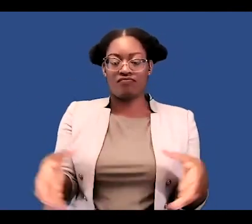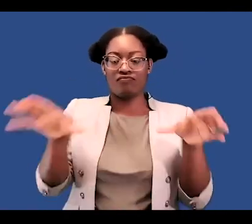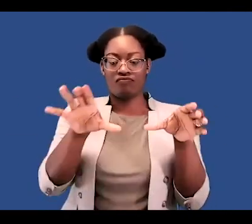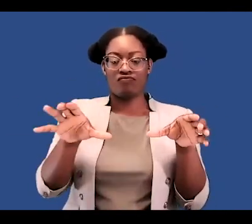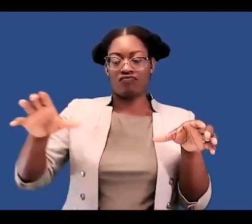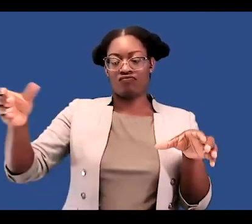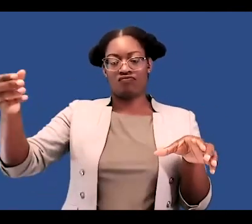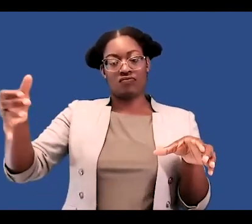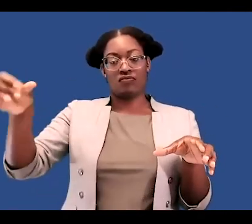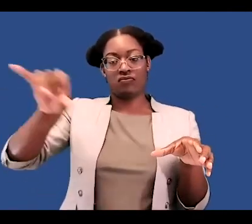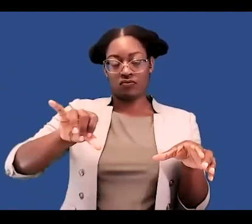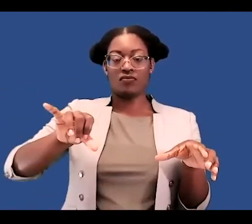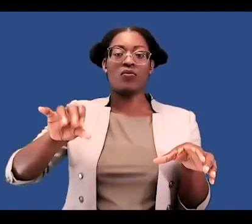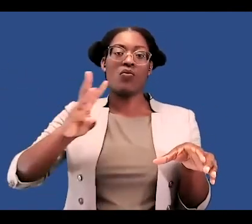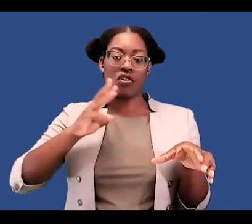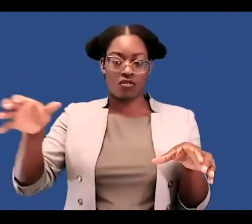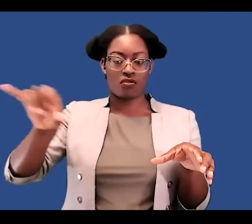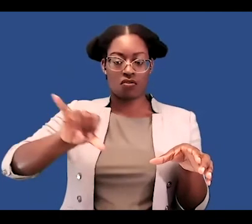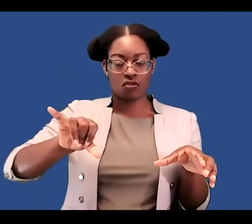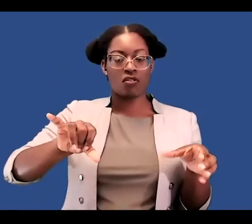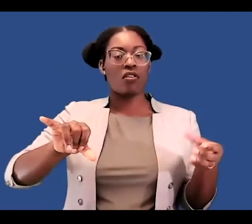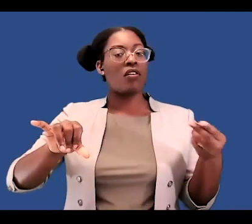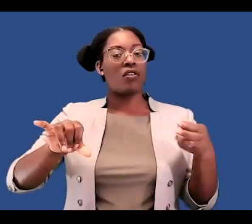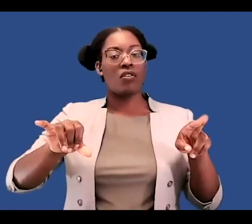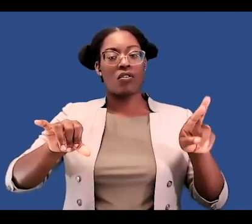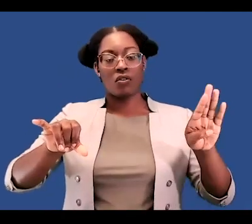a colander.